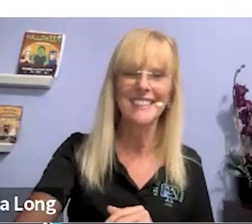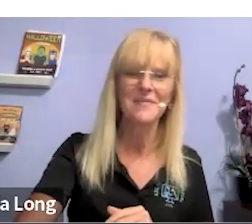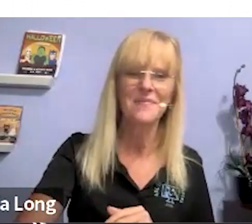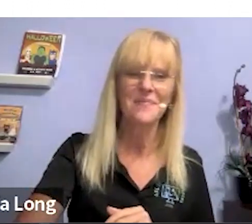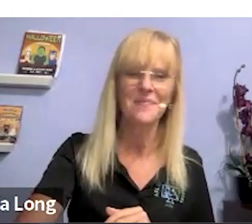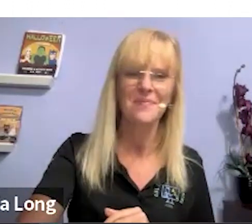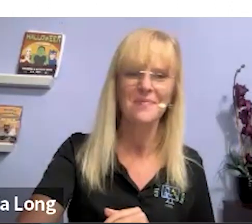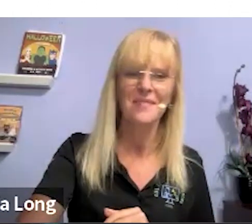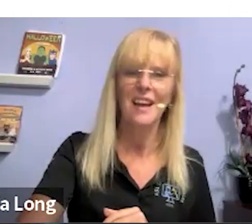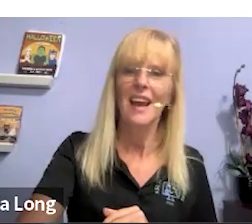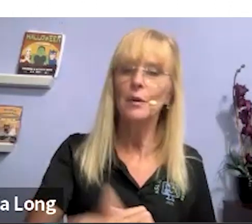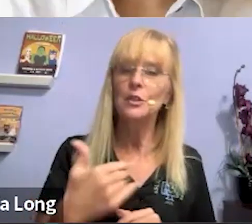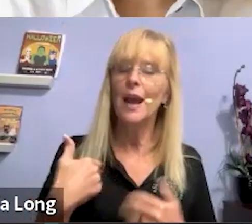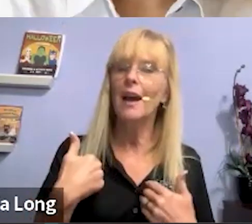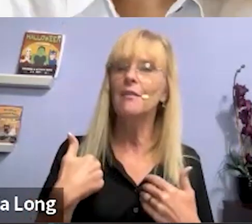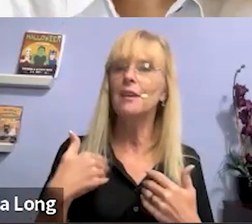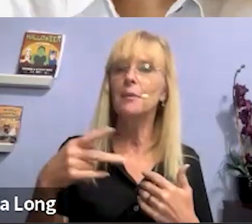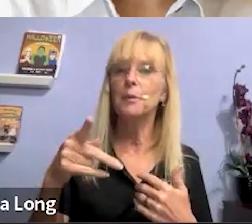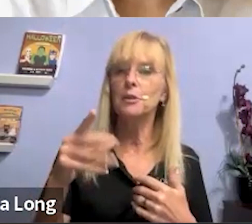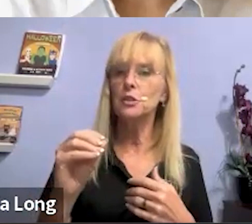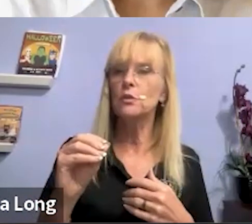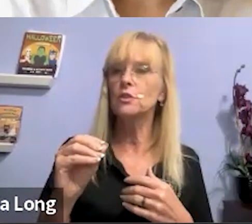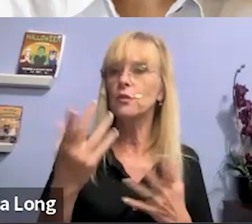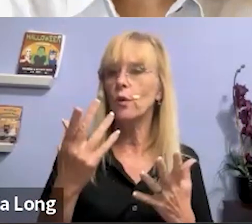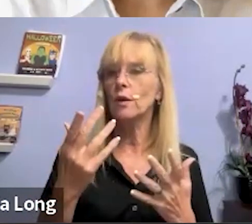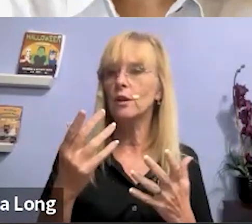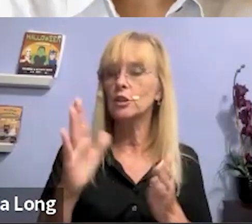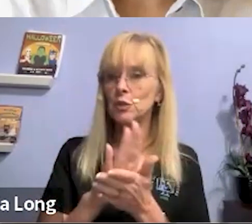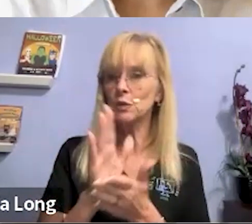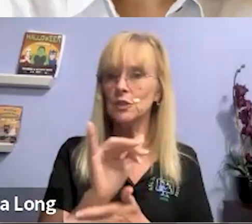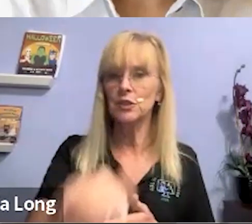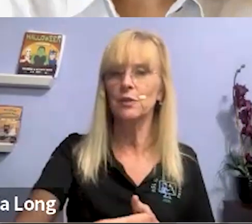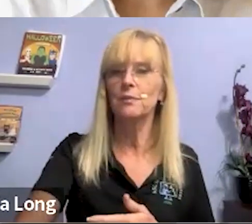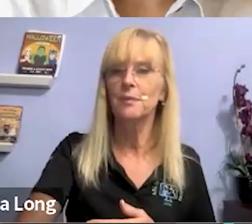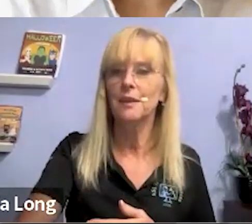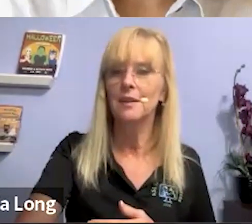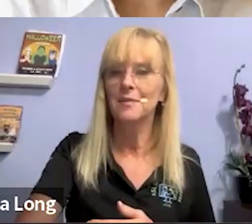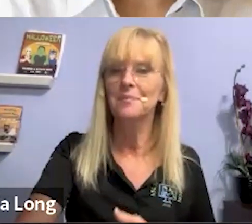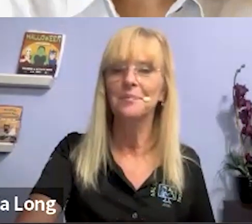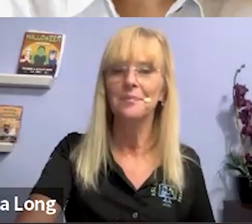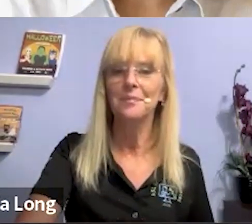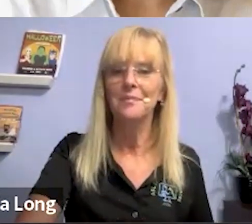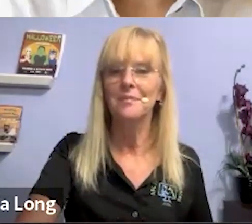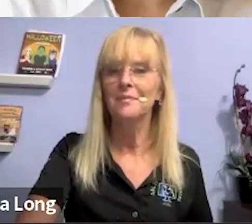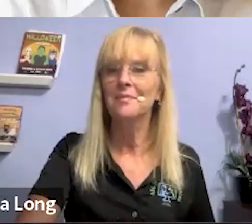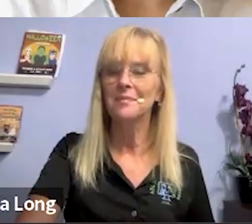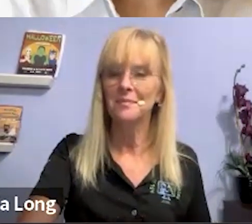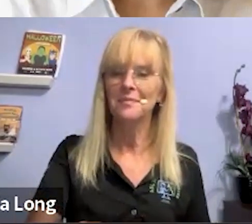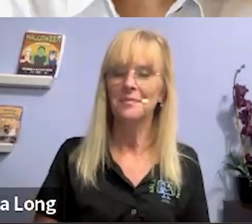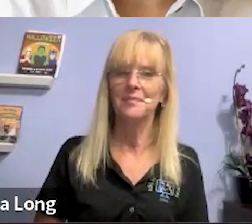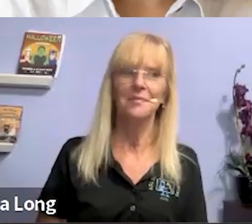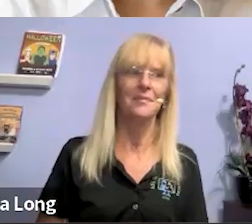right? And we do have the purchase orders for schools too. Hi, today with a teacher